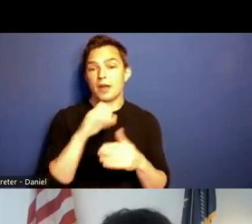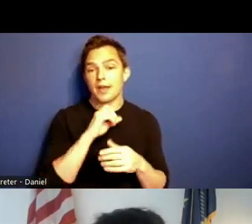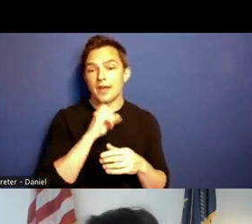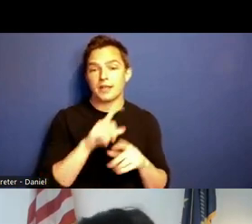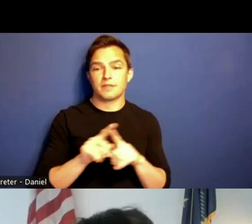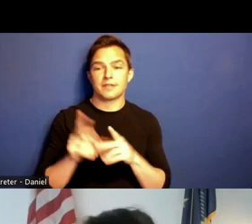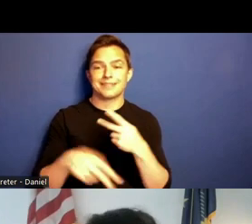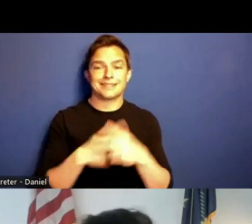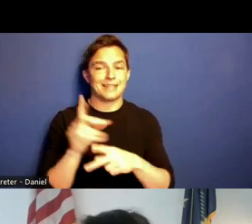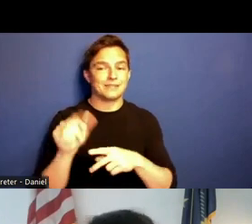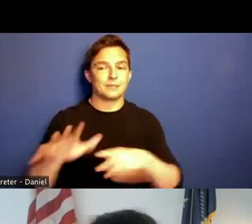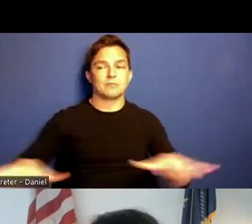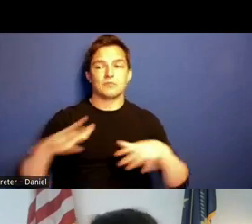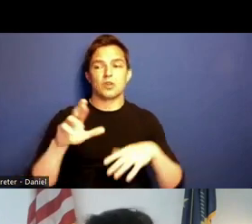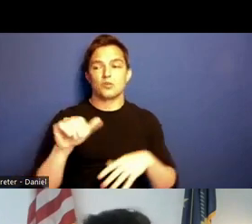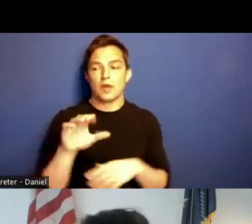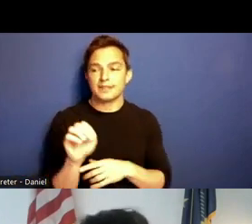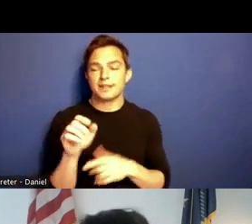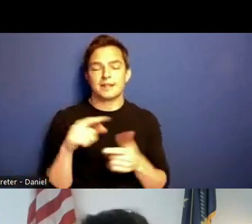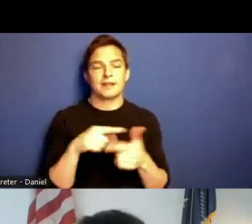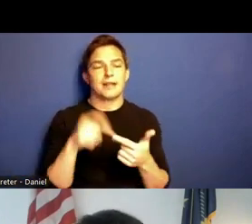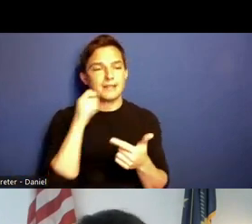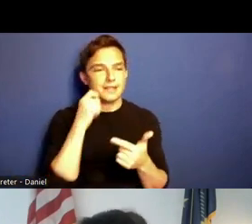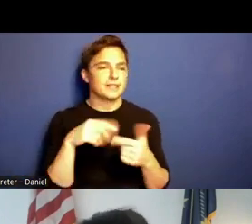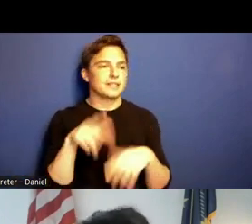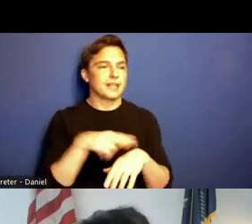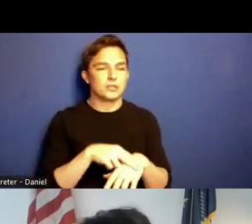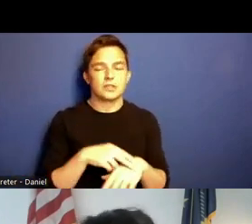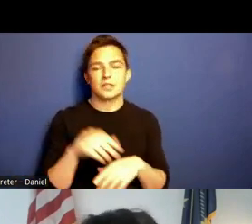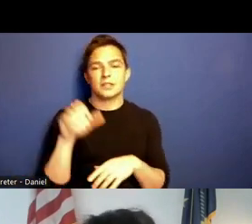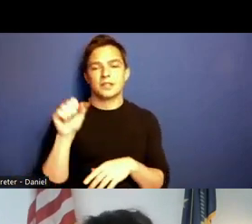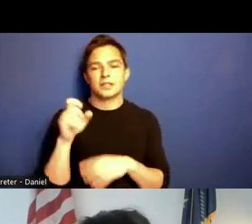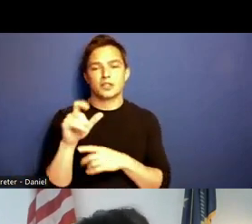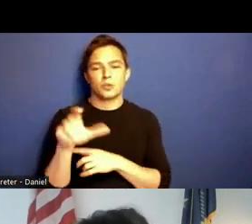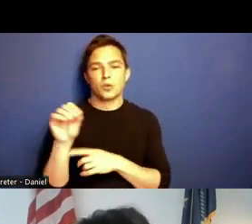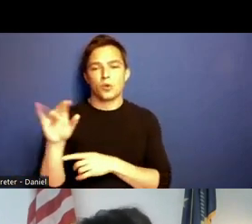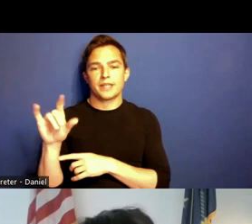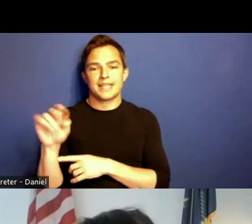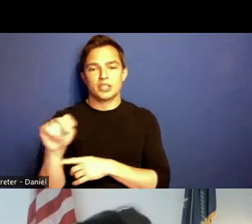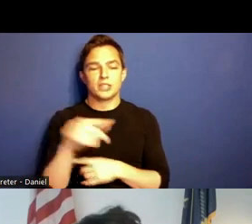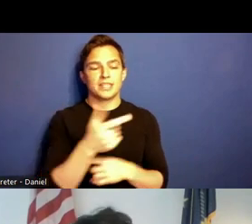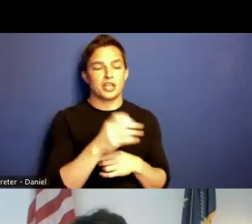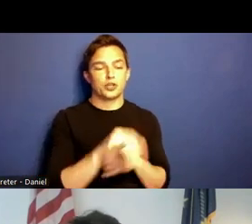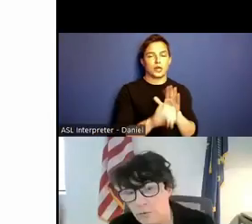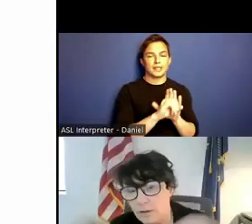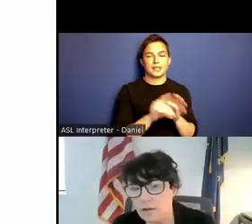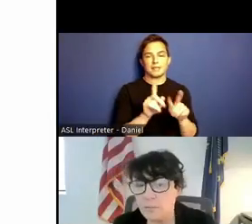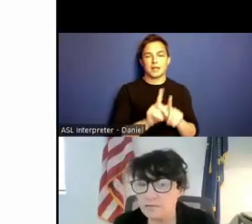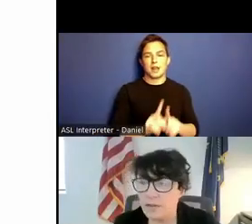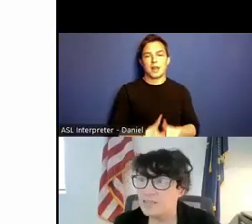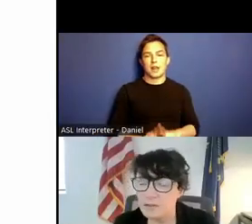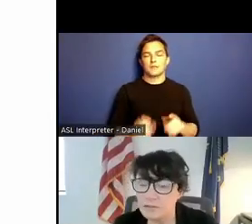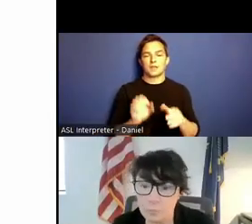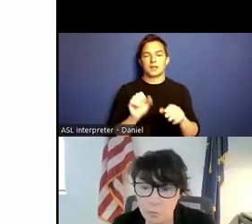of disabilities from all races, ethnicities, nationalities, sexual orientations, and gender identities, different